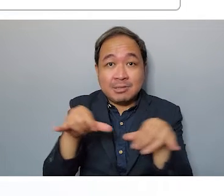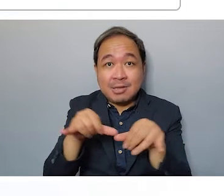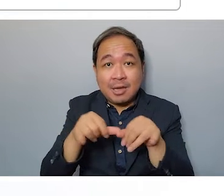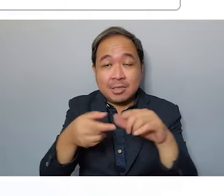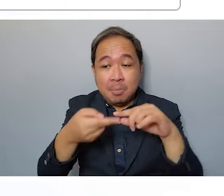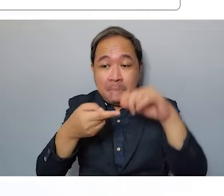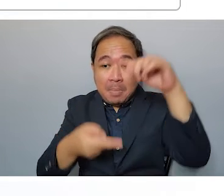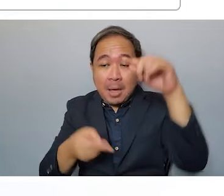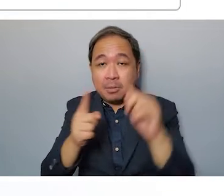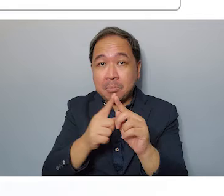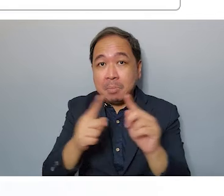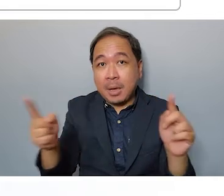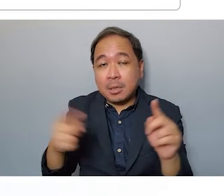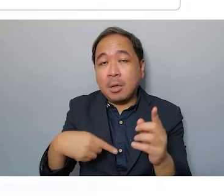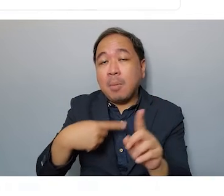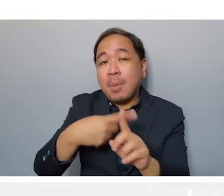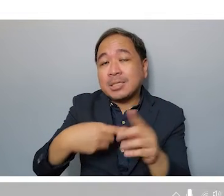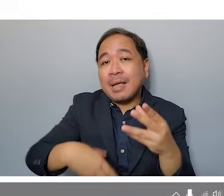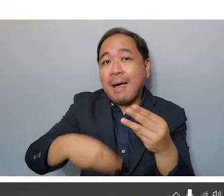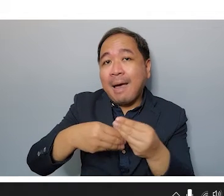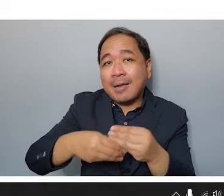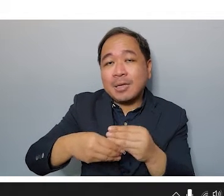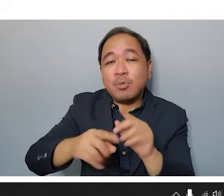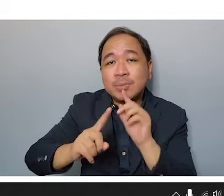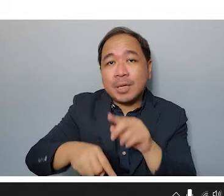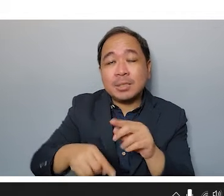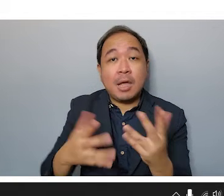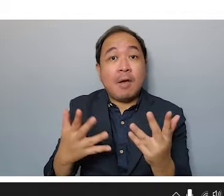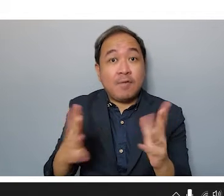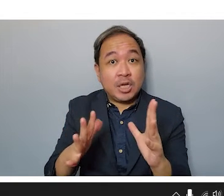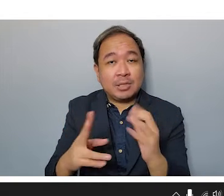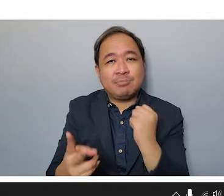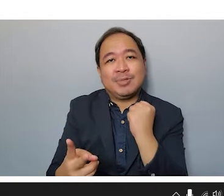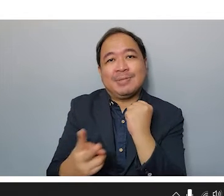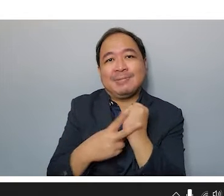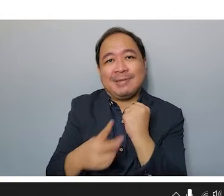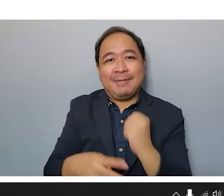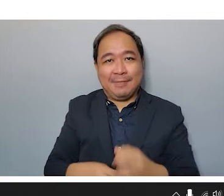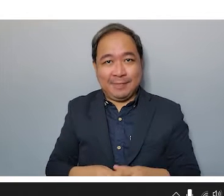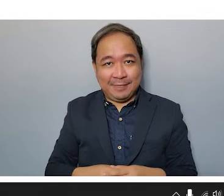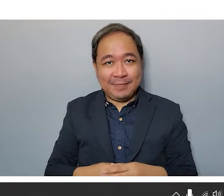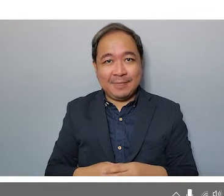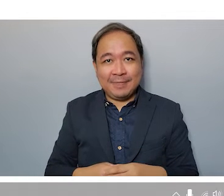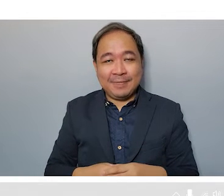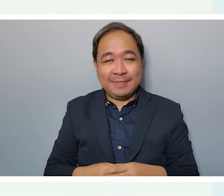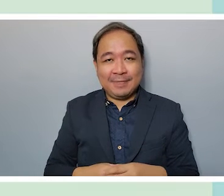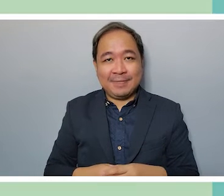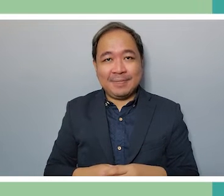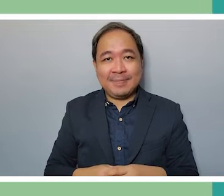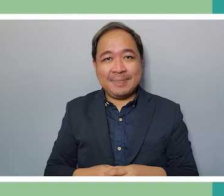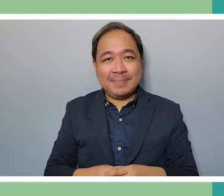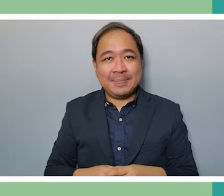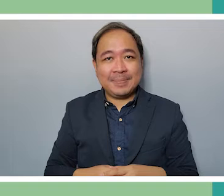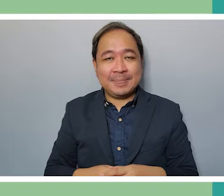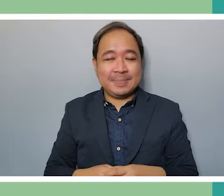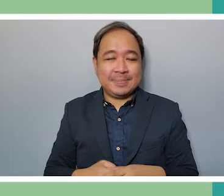and add initial text to responses. When you're done, click your desired save option.